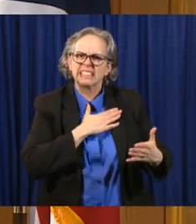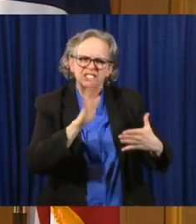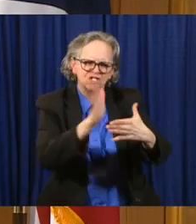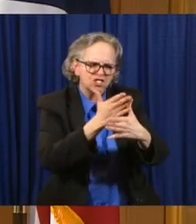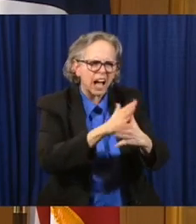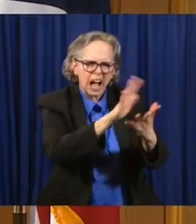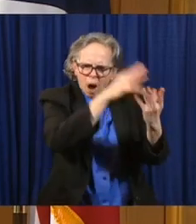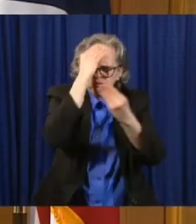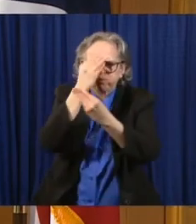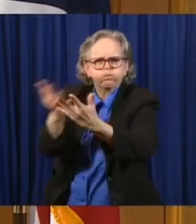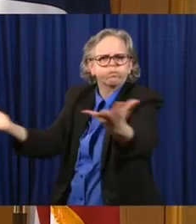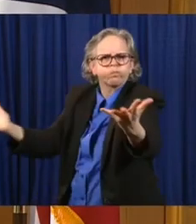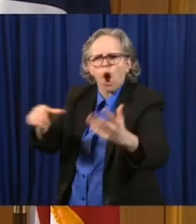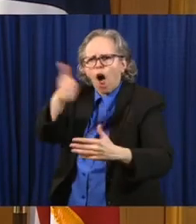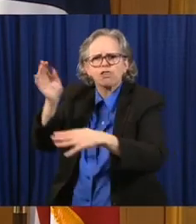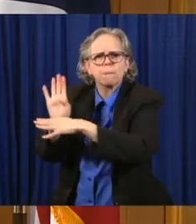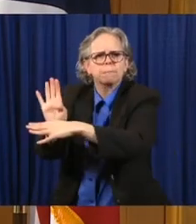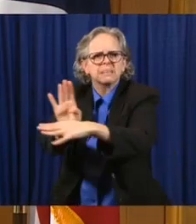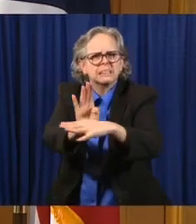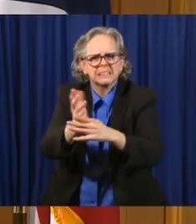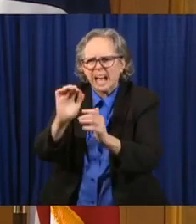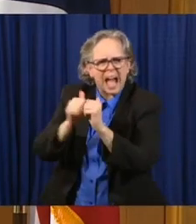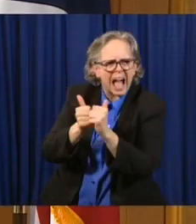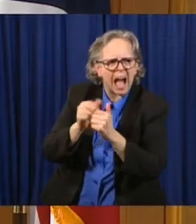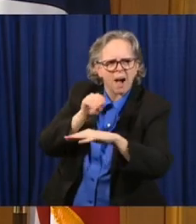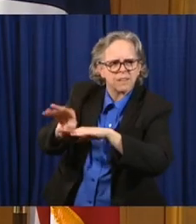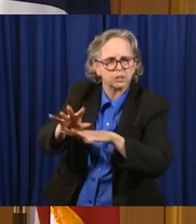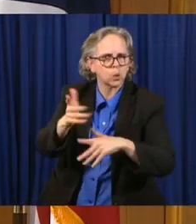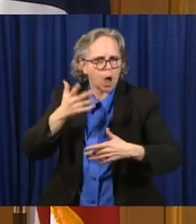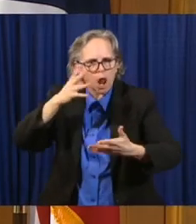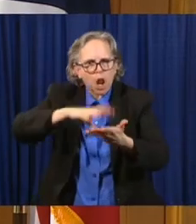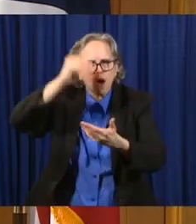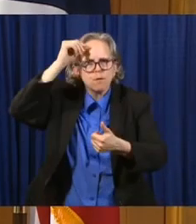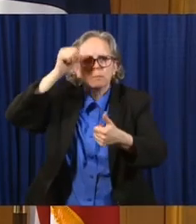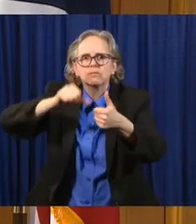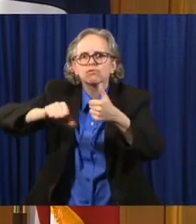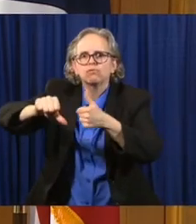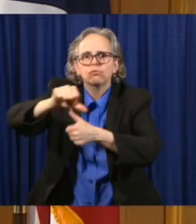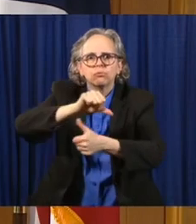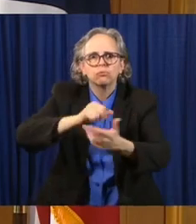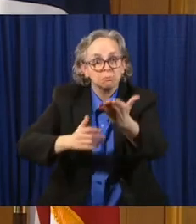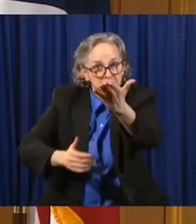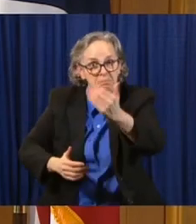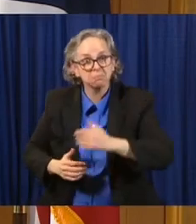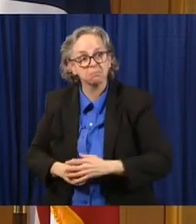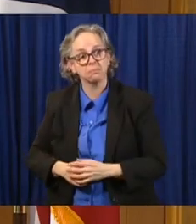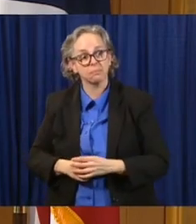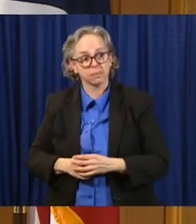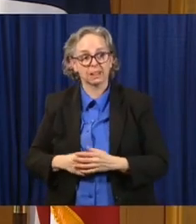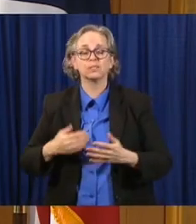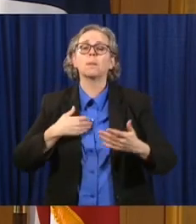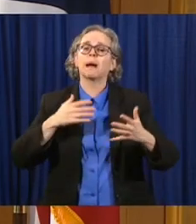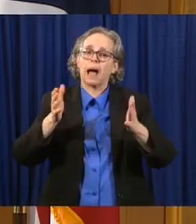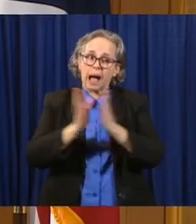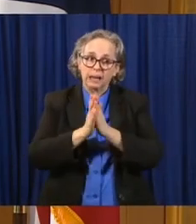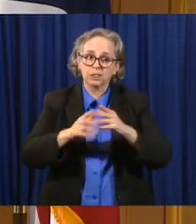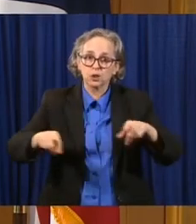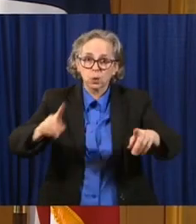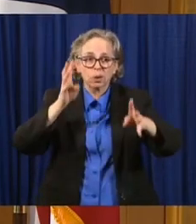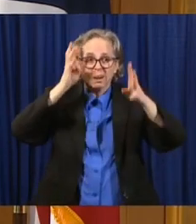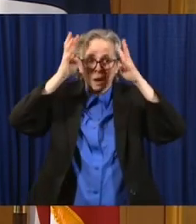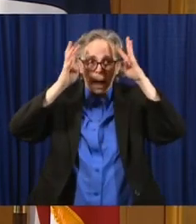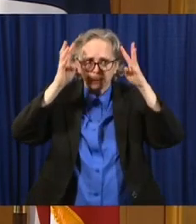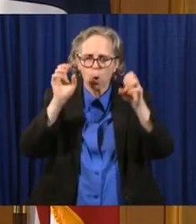Again, there's things to learn from them. We've asked them to come up with the best practices and to work with our health department